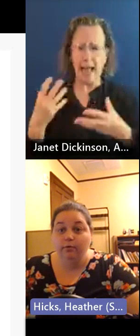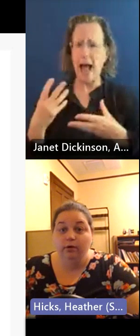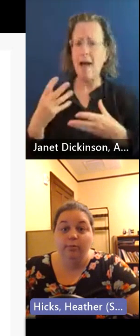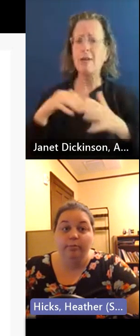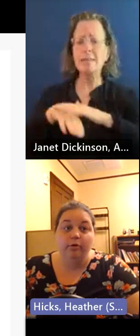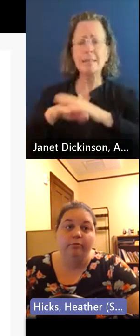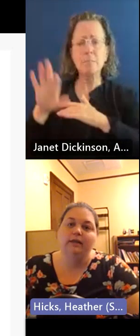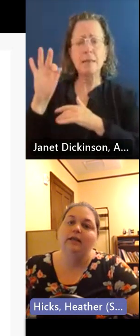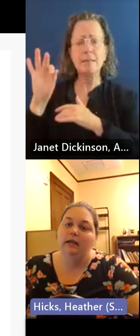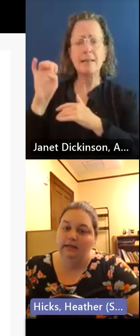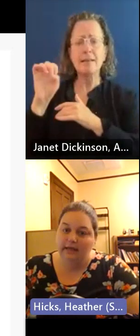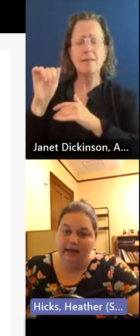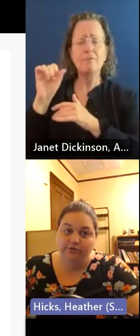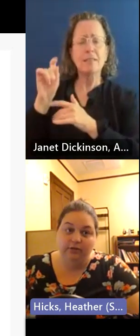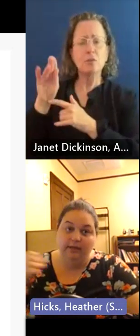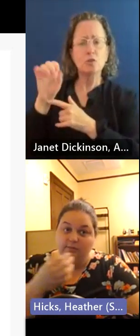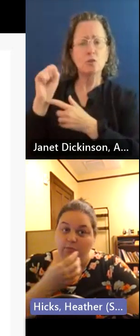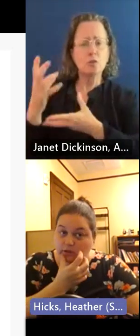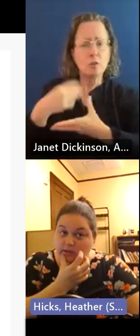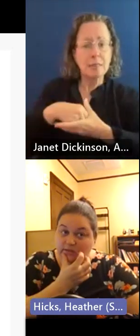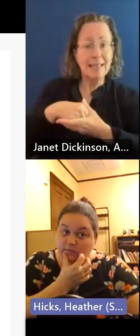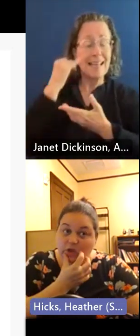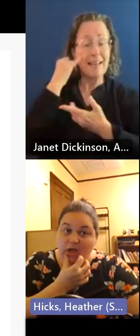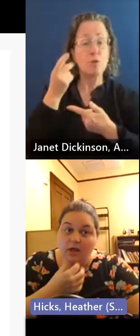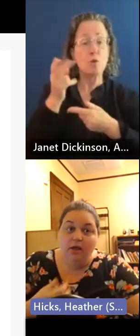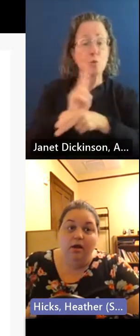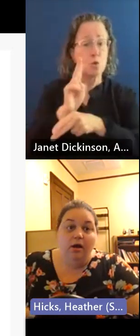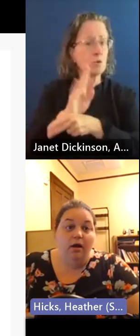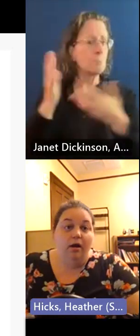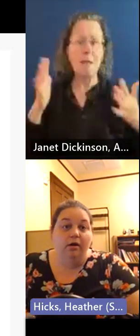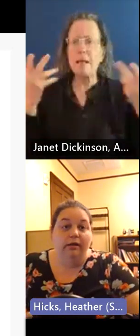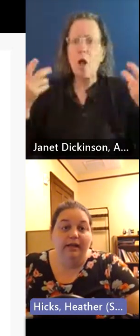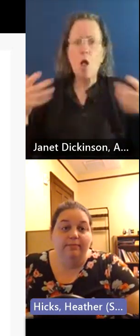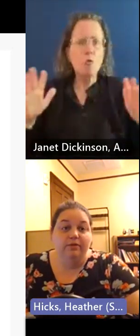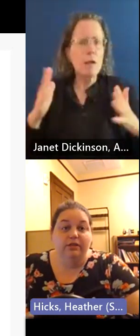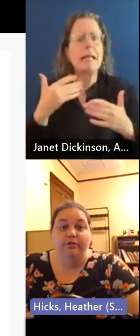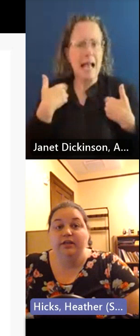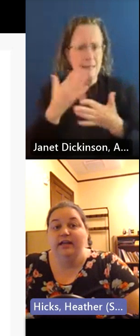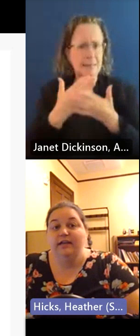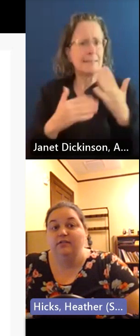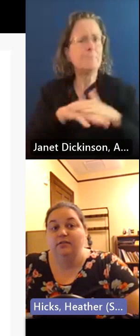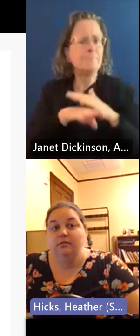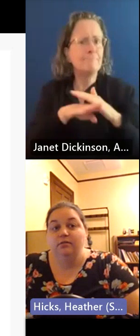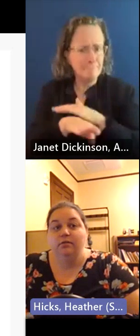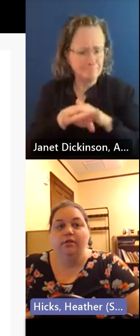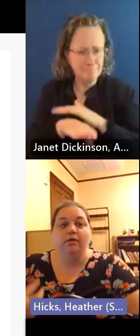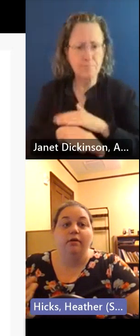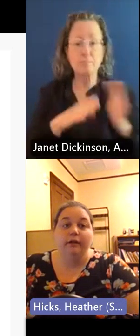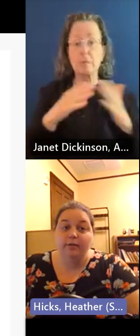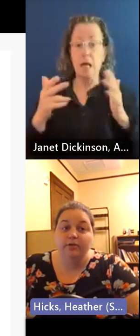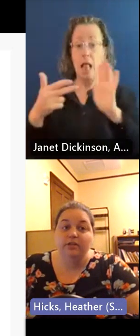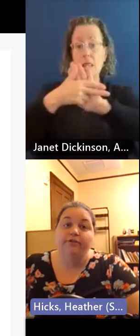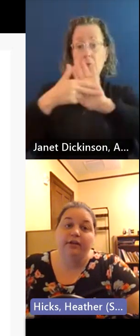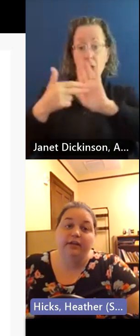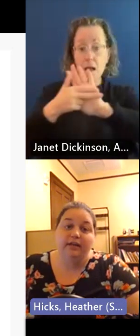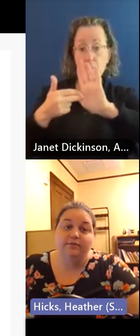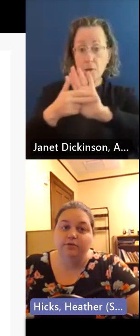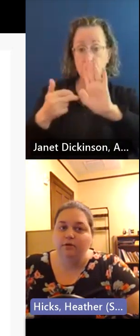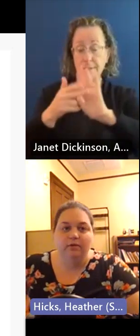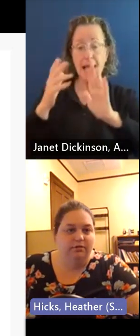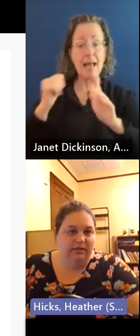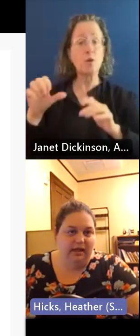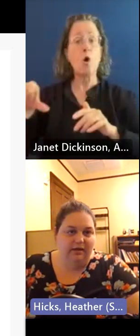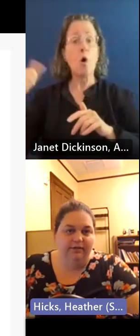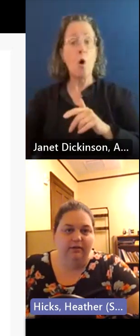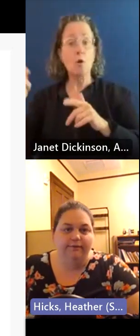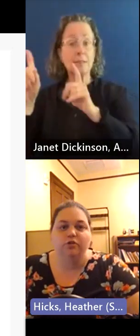use the program appropriately, it naturally makes it more accessible. Are labels and alternate text There are labels and alternate text for